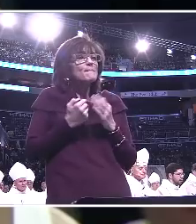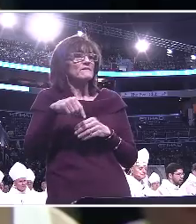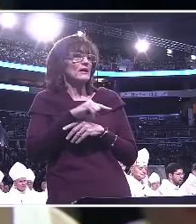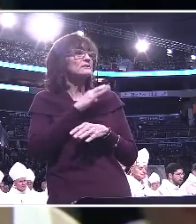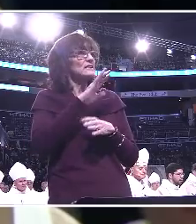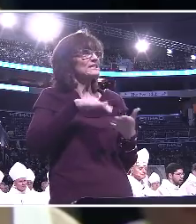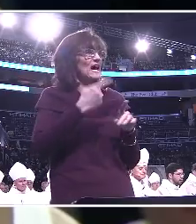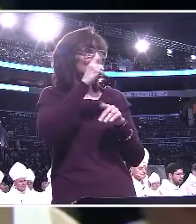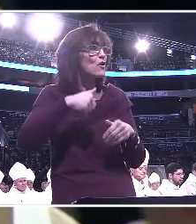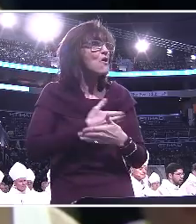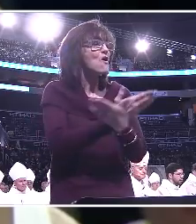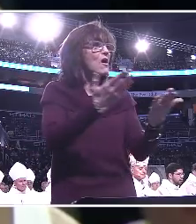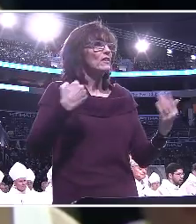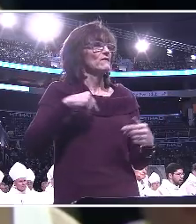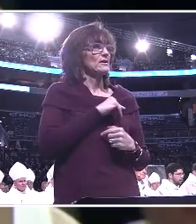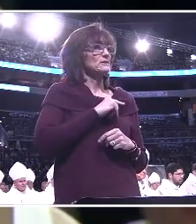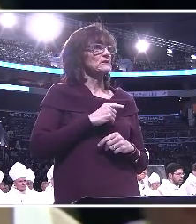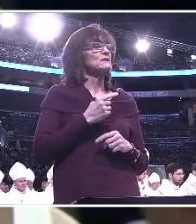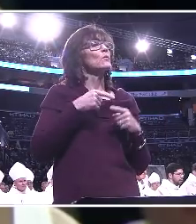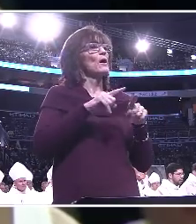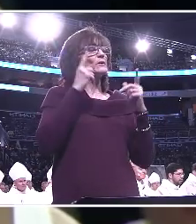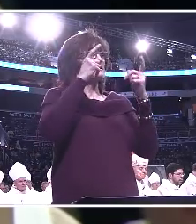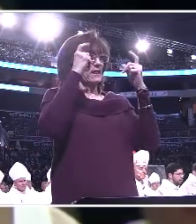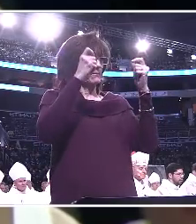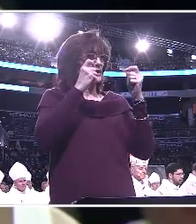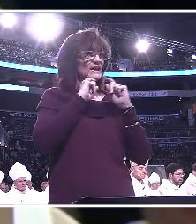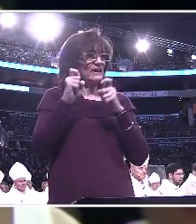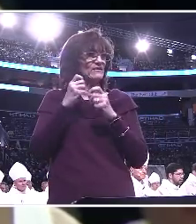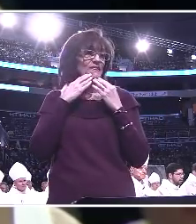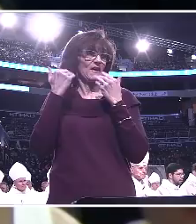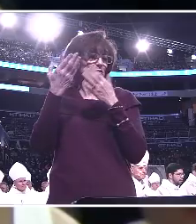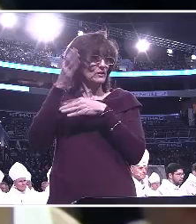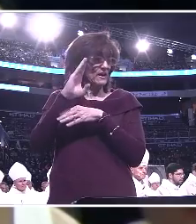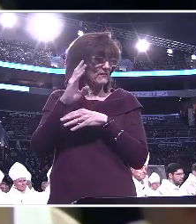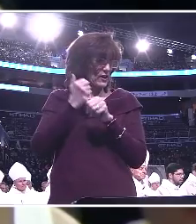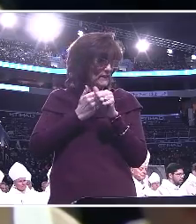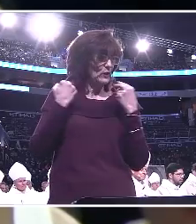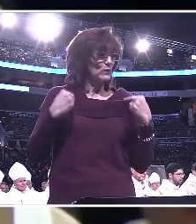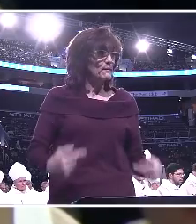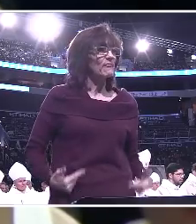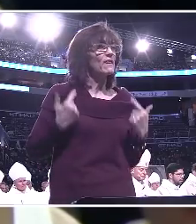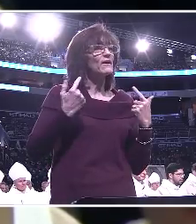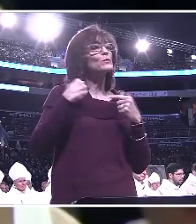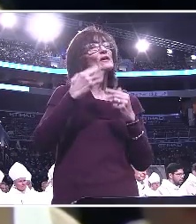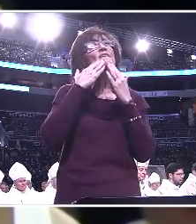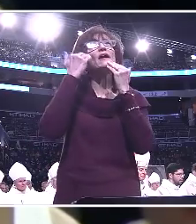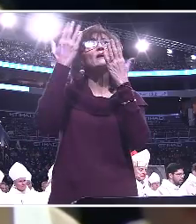So as we celebrate this Mass, giving thanks to God for the gift of human life, let us also thank him for the gift of his